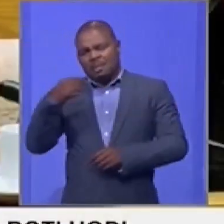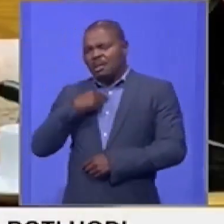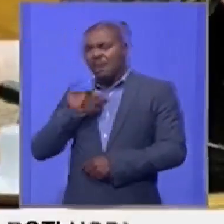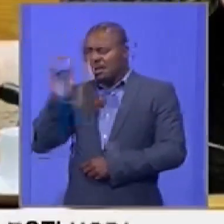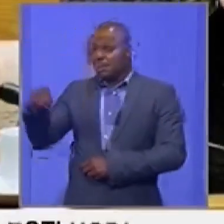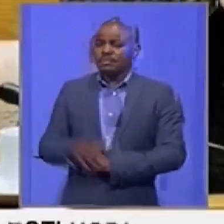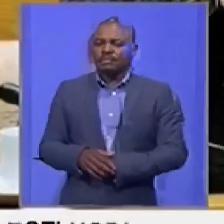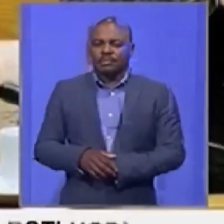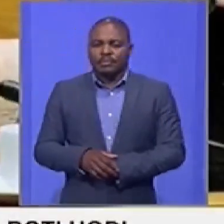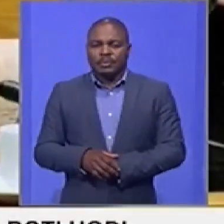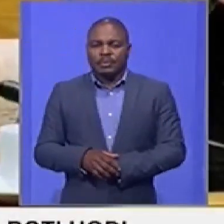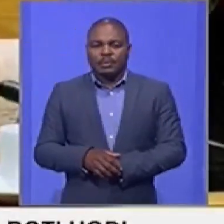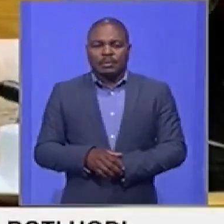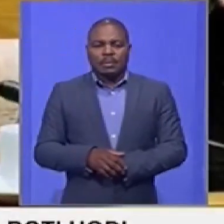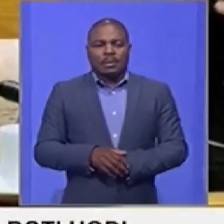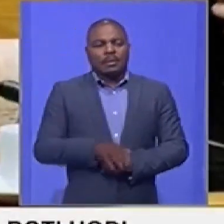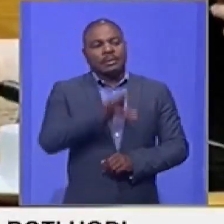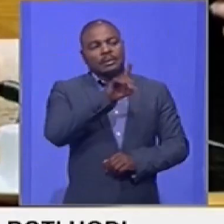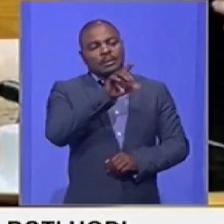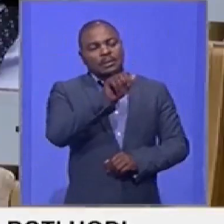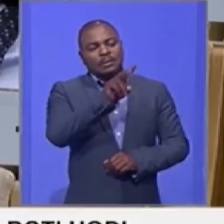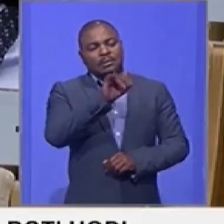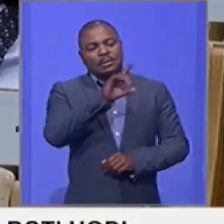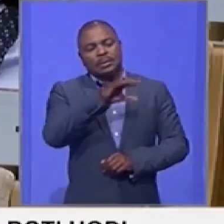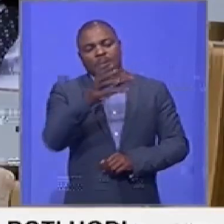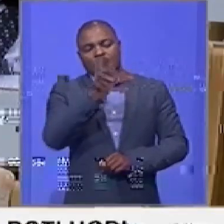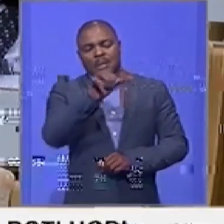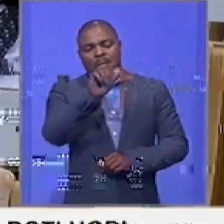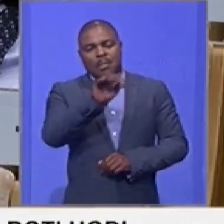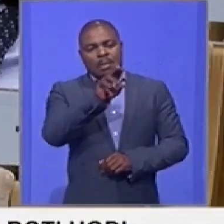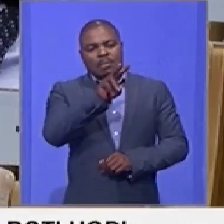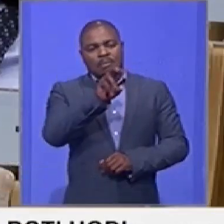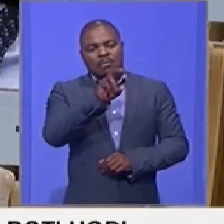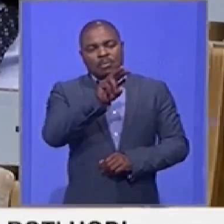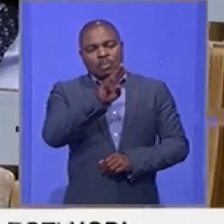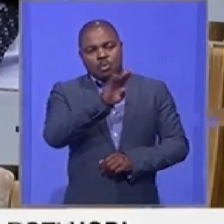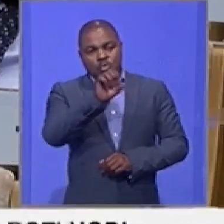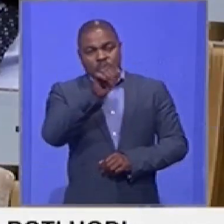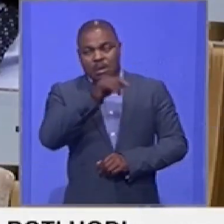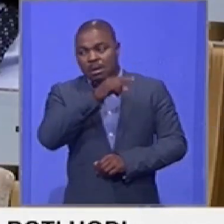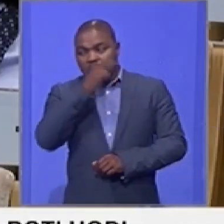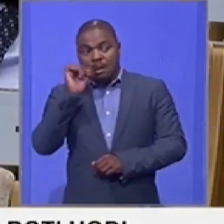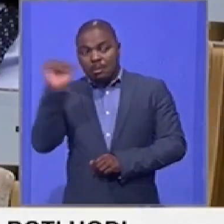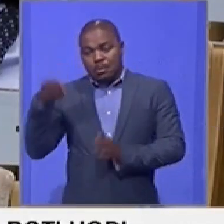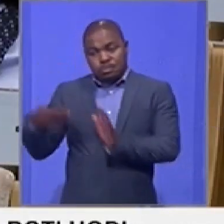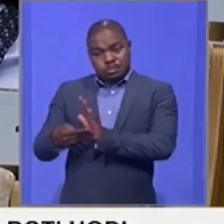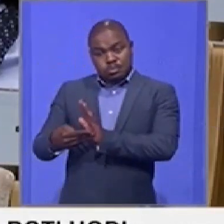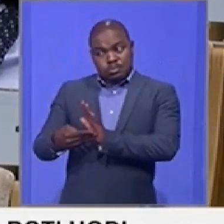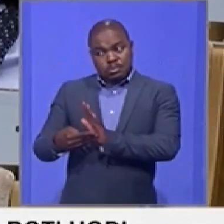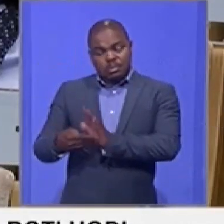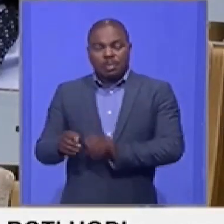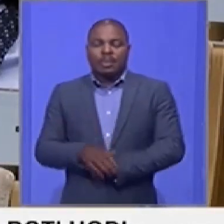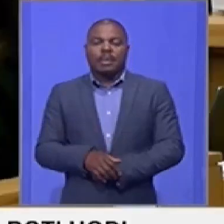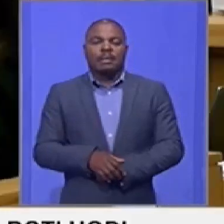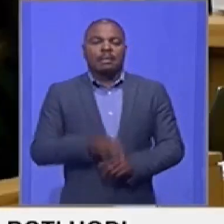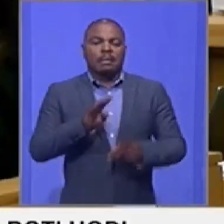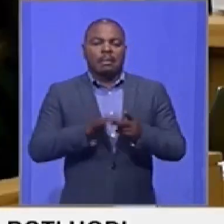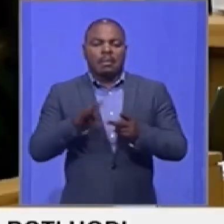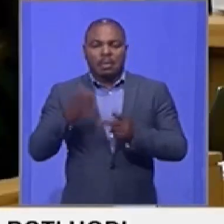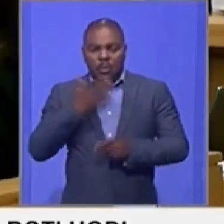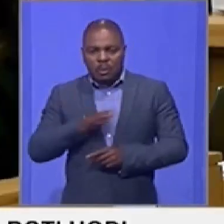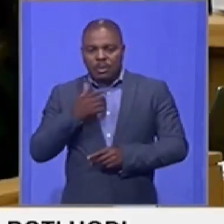is the name of David Mbuza in that report? Kabagare komiti ba tla kgaolo ya semolao te ban le go tlhagelela mo phatlalatseng ga Brigadier